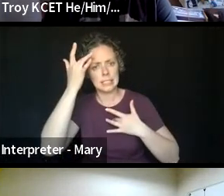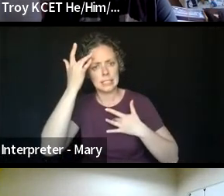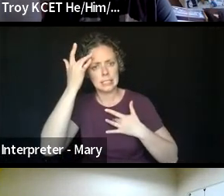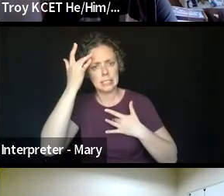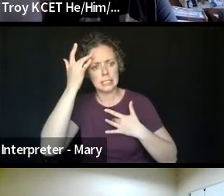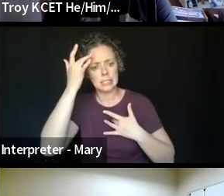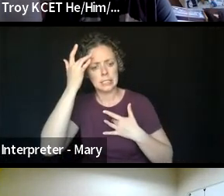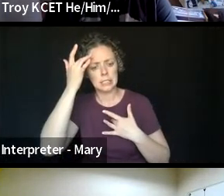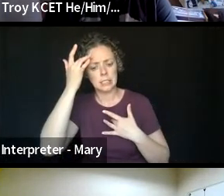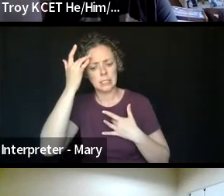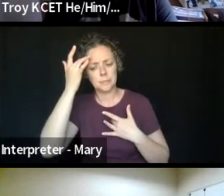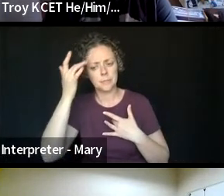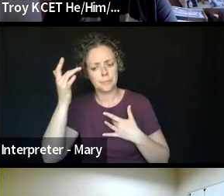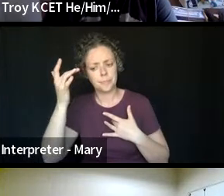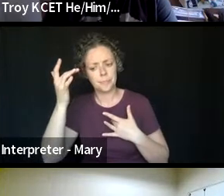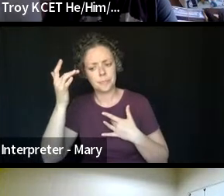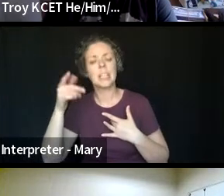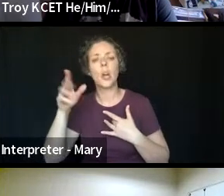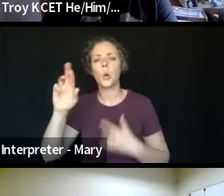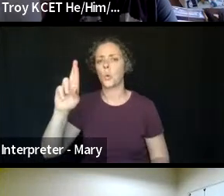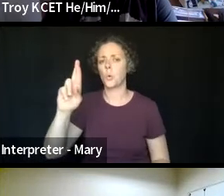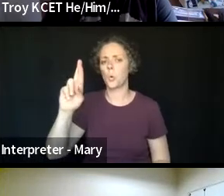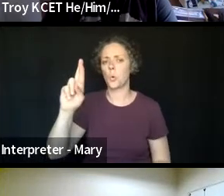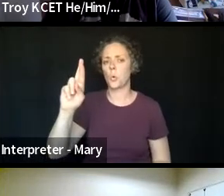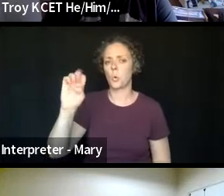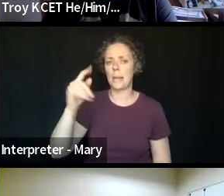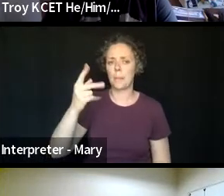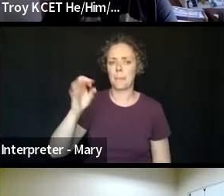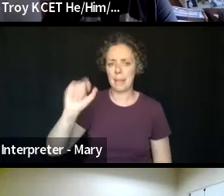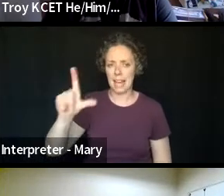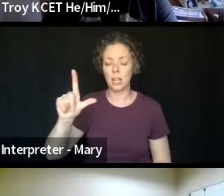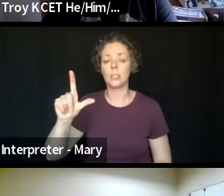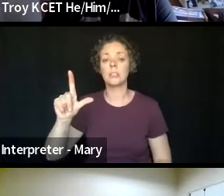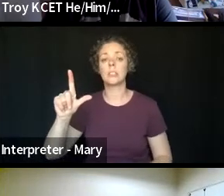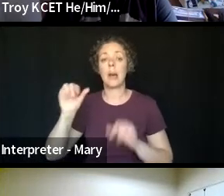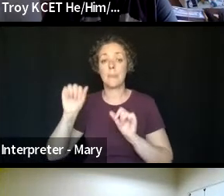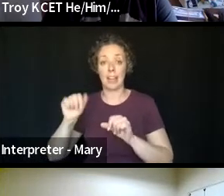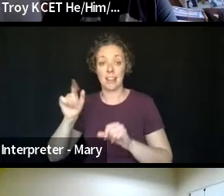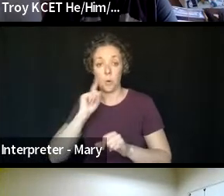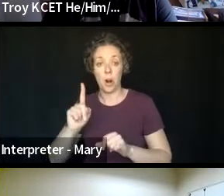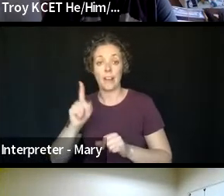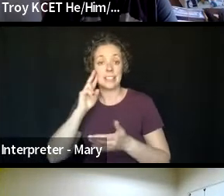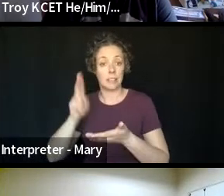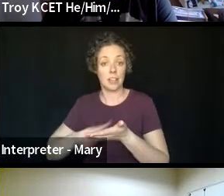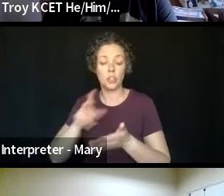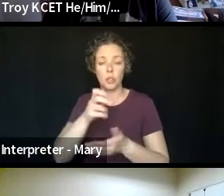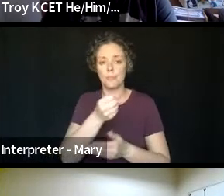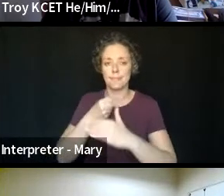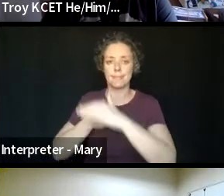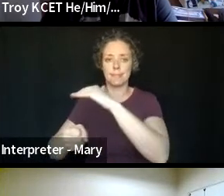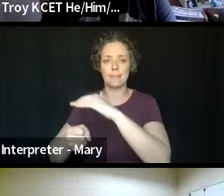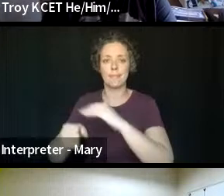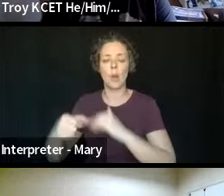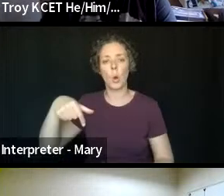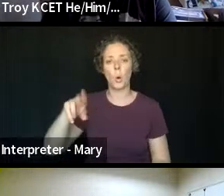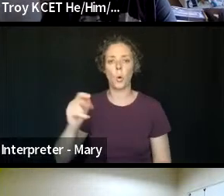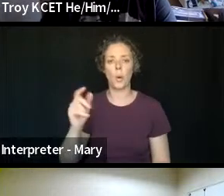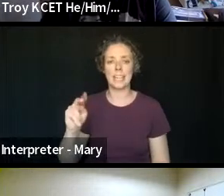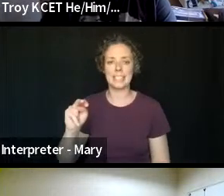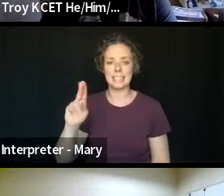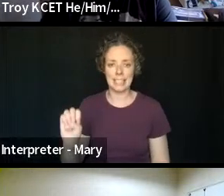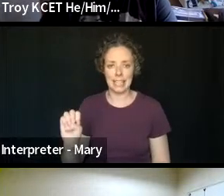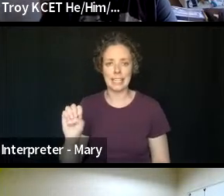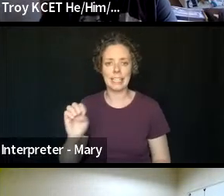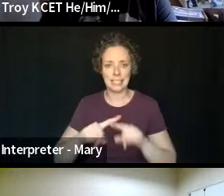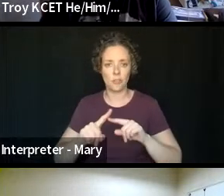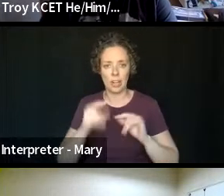and repeals the authority of the Secretary to quarantine individuals in there. They also